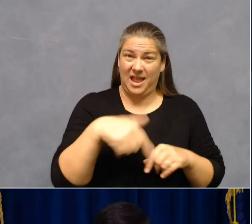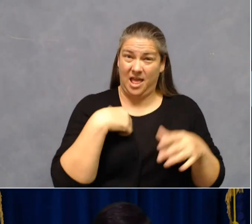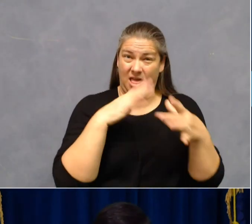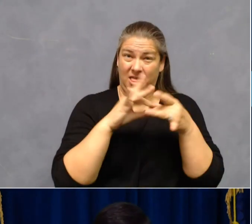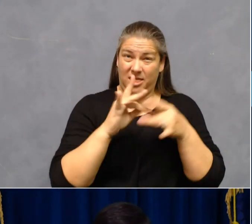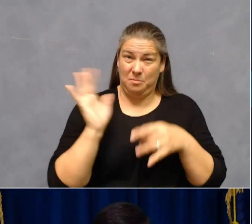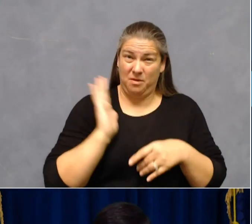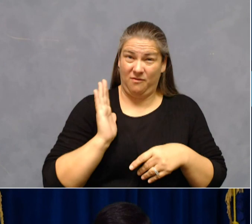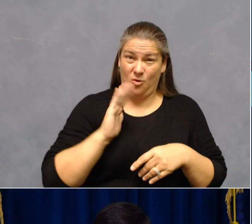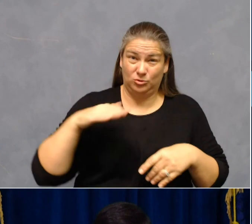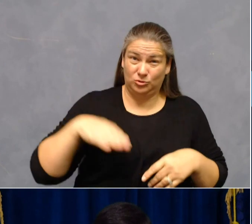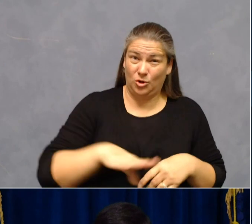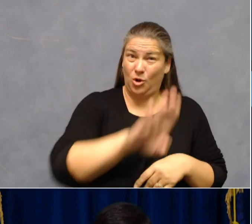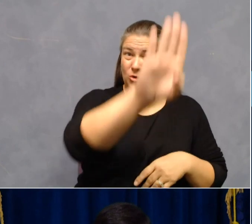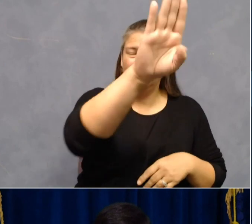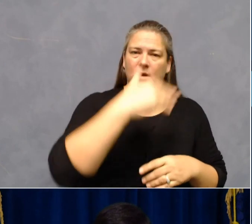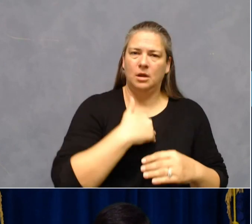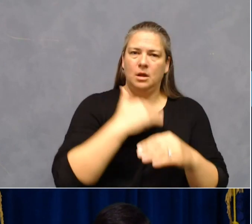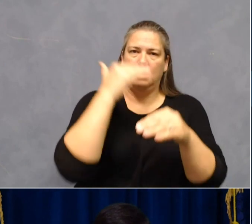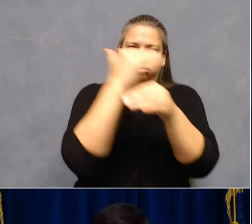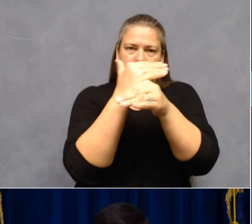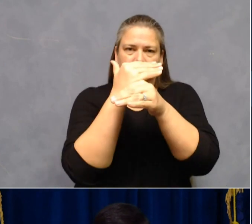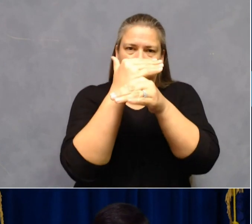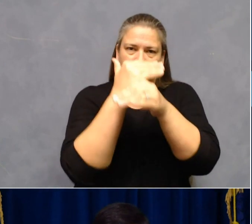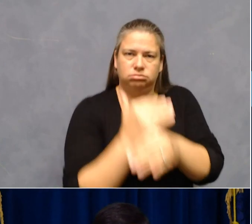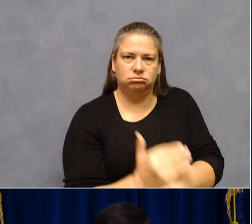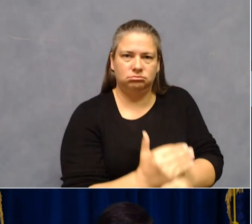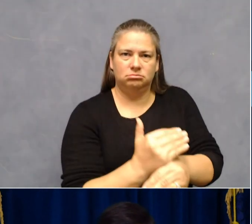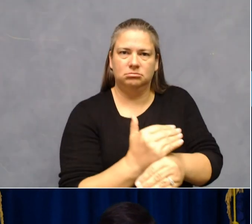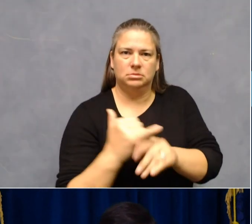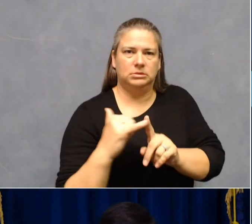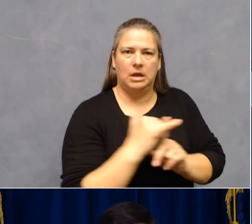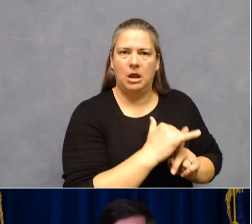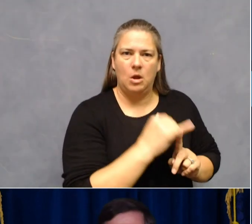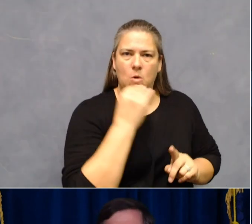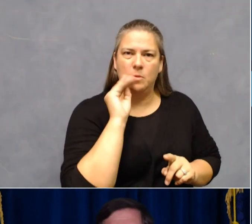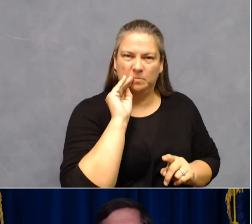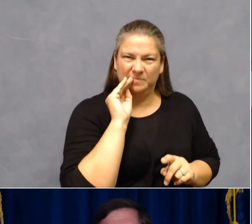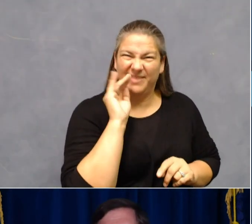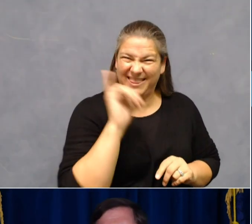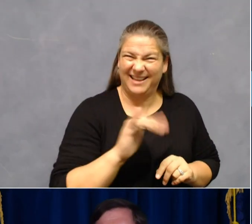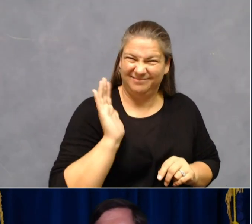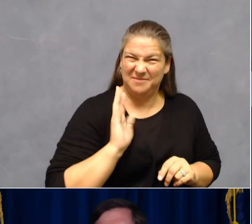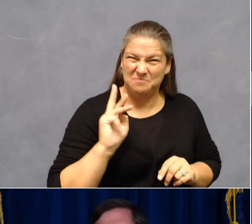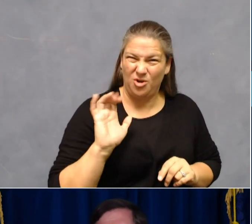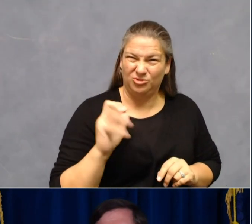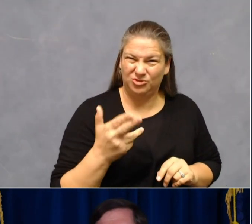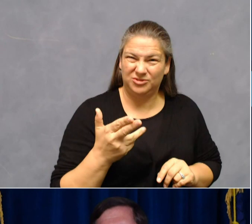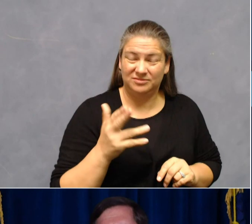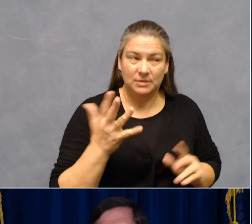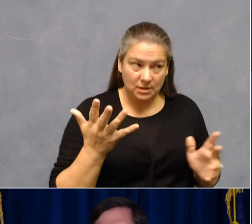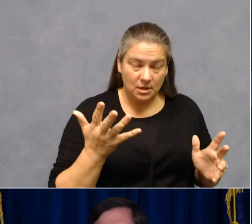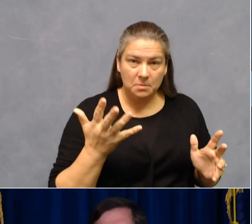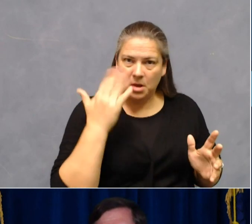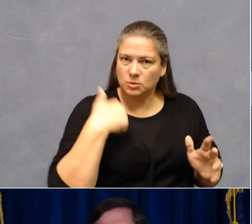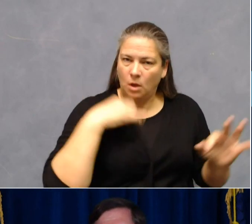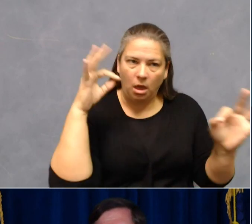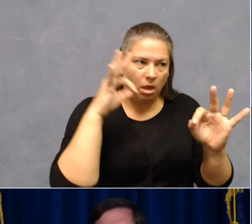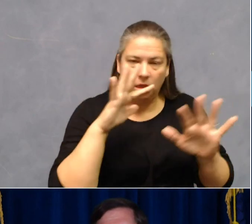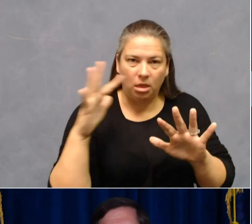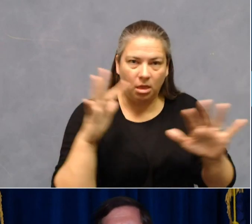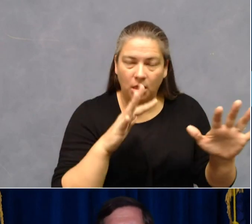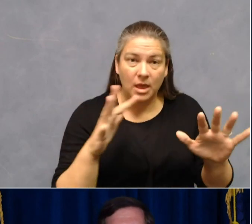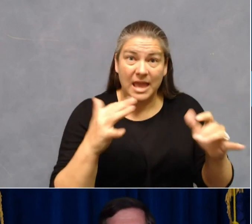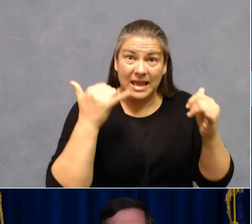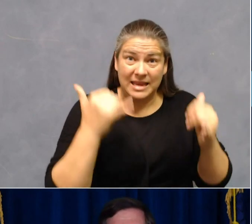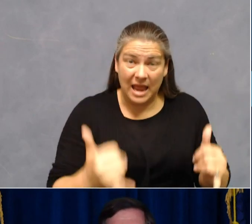about nationally. So now the difference in where we are versus where we